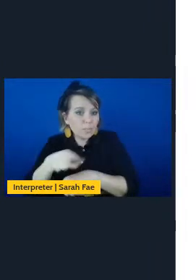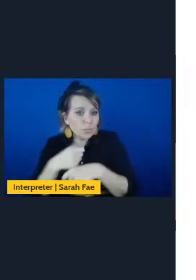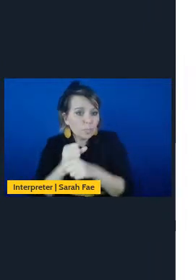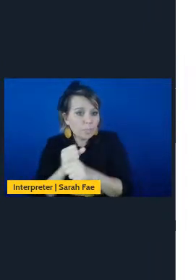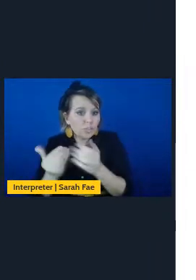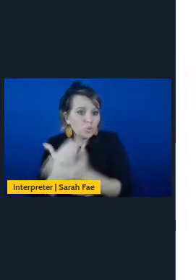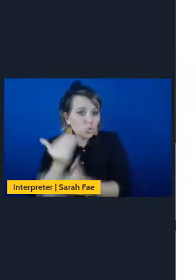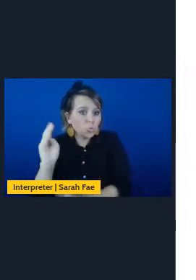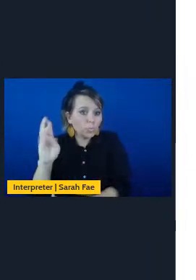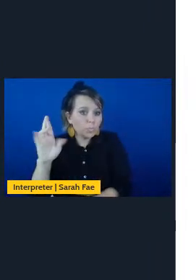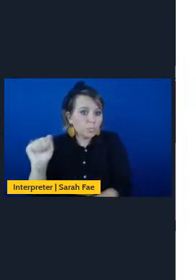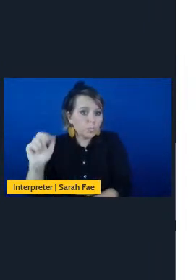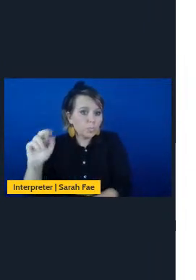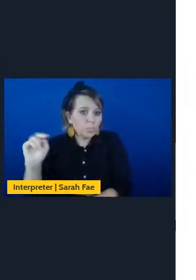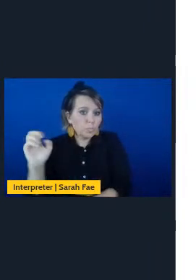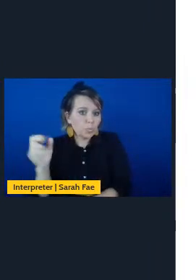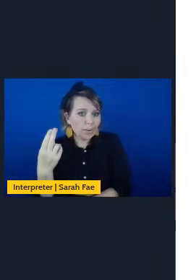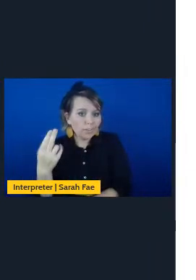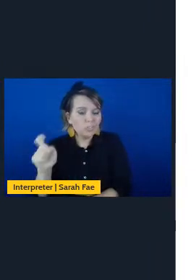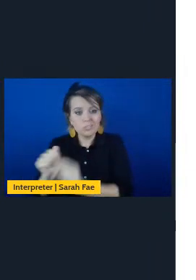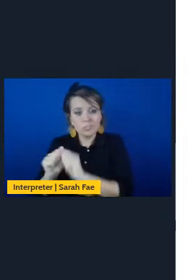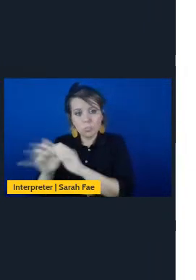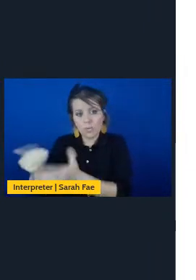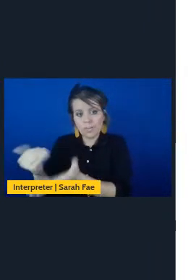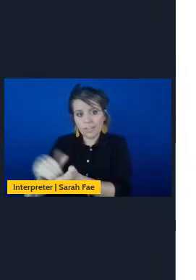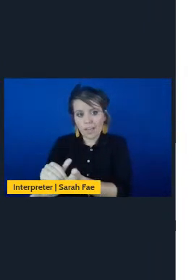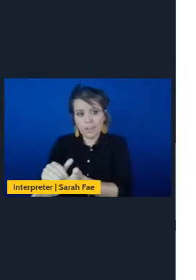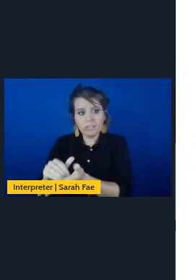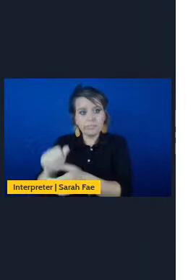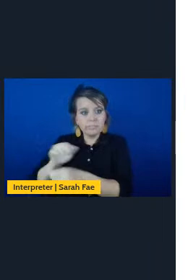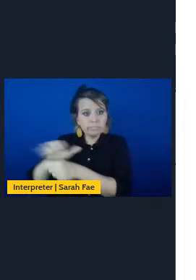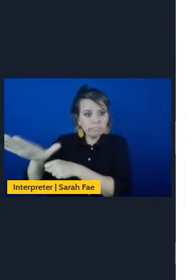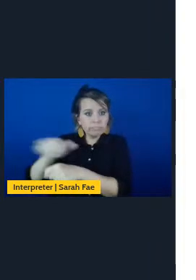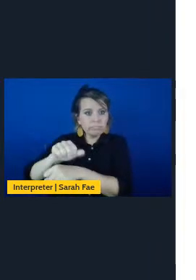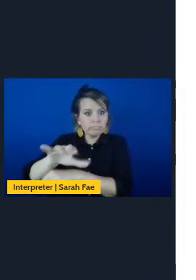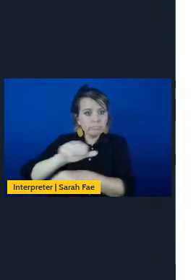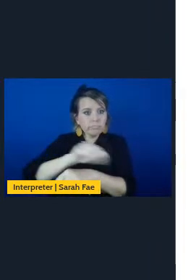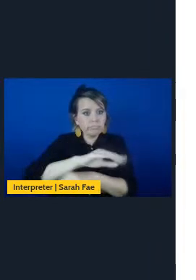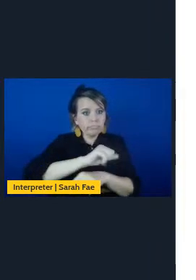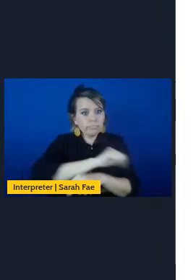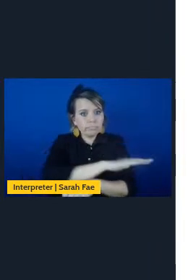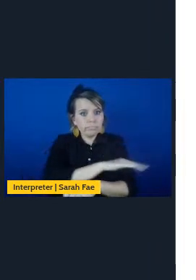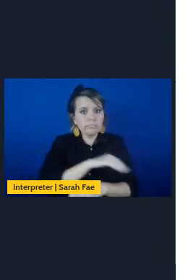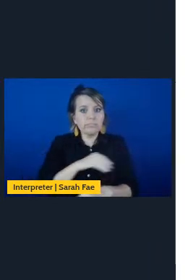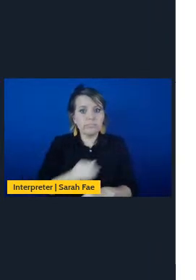are deleted when we delete the branch, when we merge it to the main.